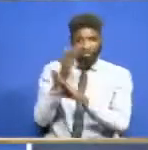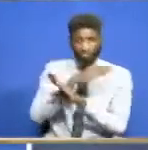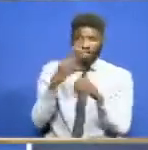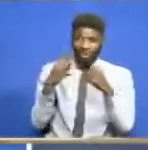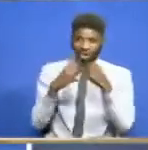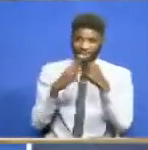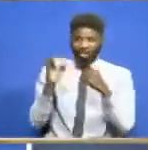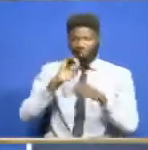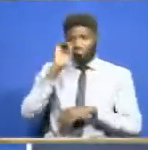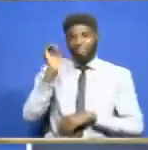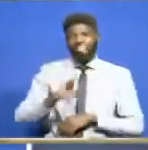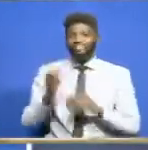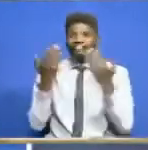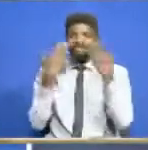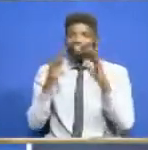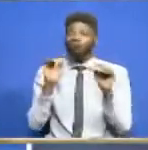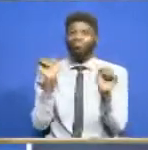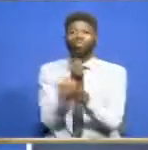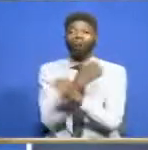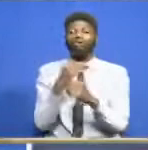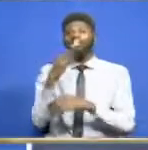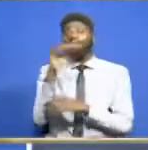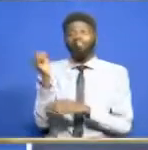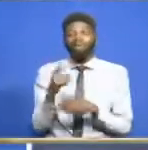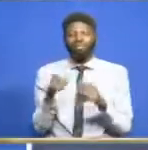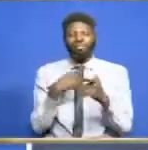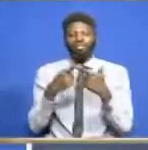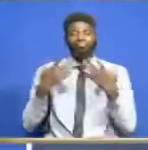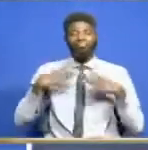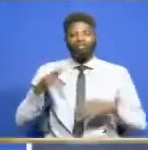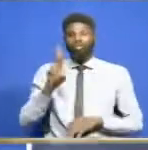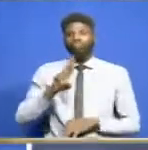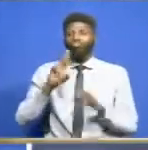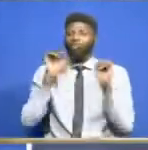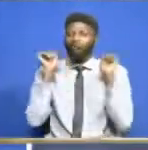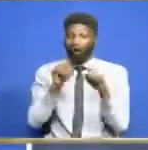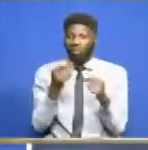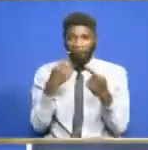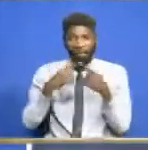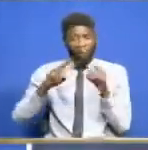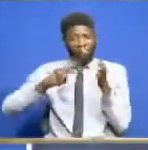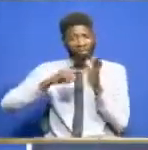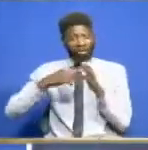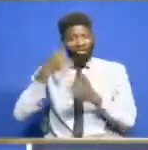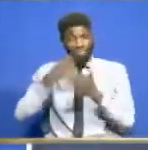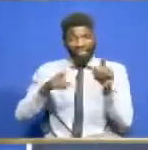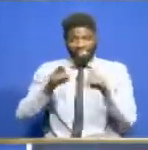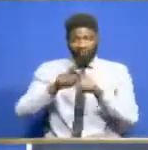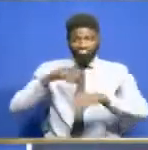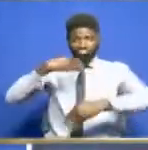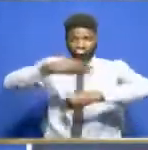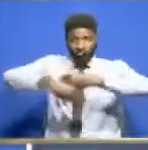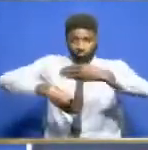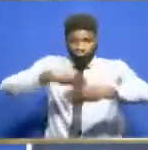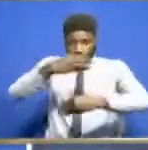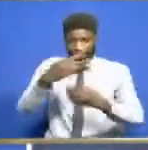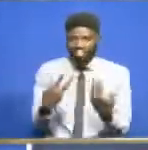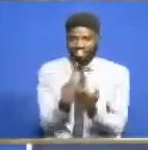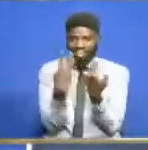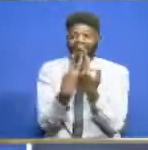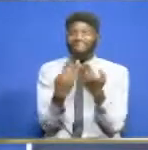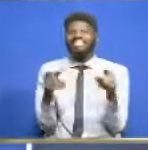would not even take 3 months before now it can be occupied. But it means like the tufts, you saw the grass tufts and the seats and many